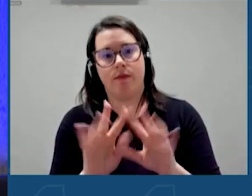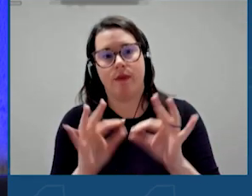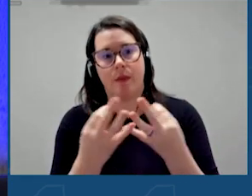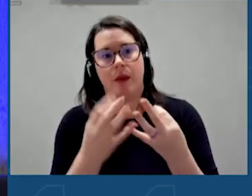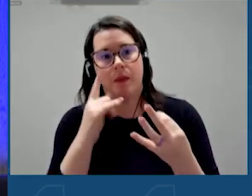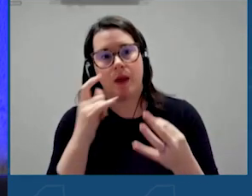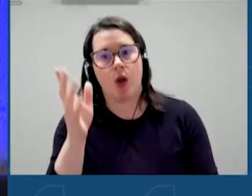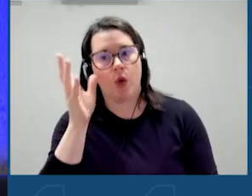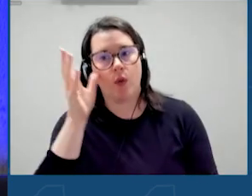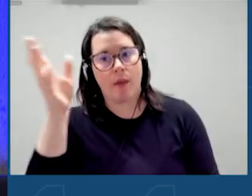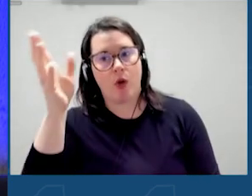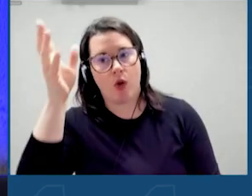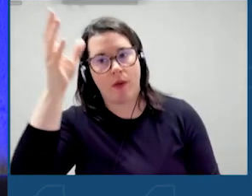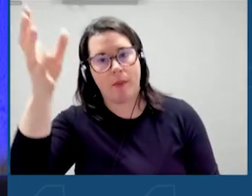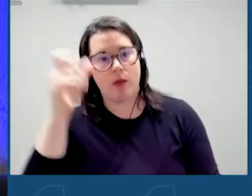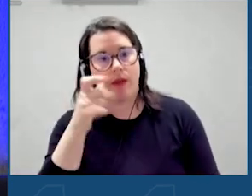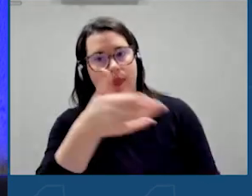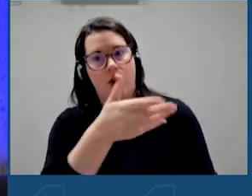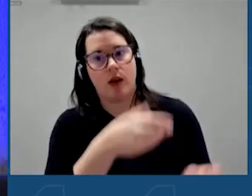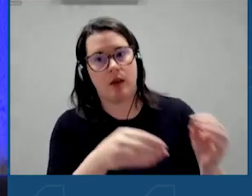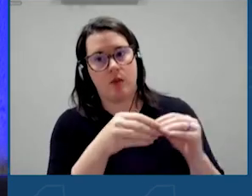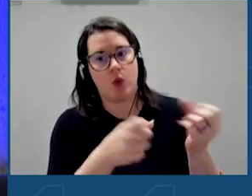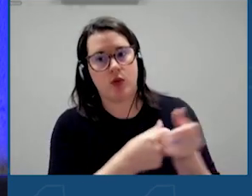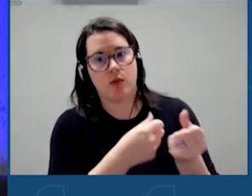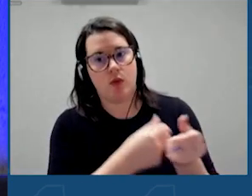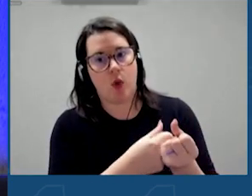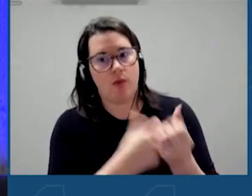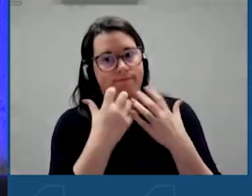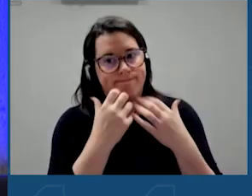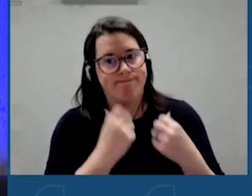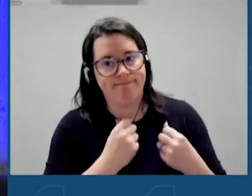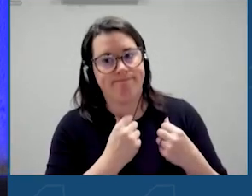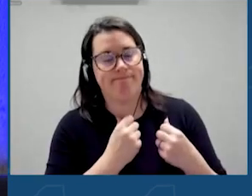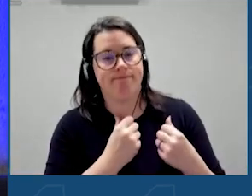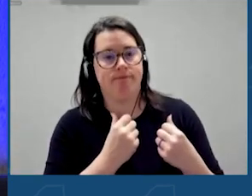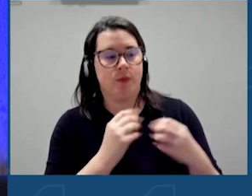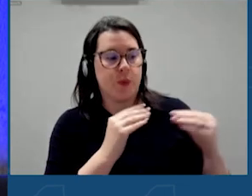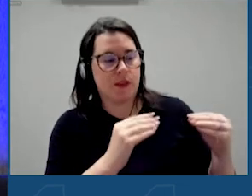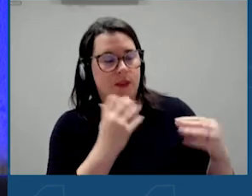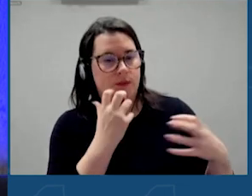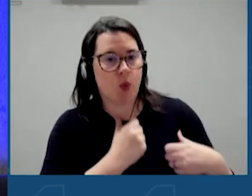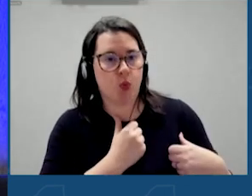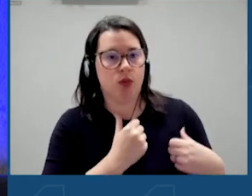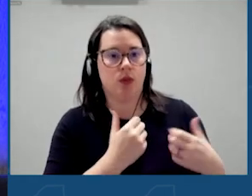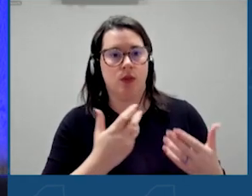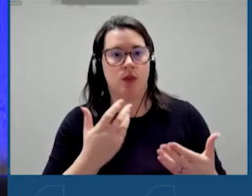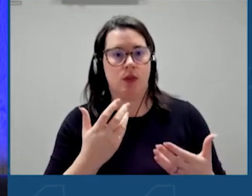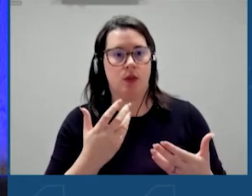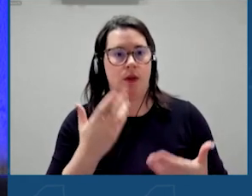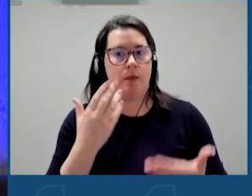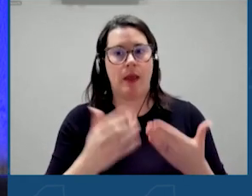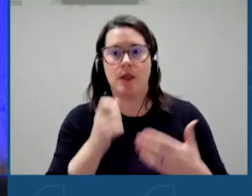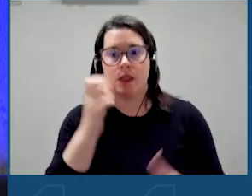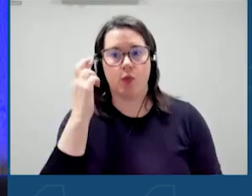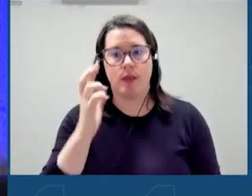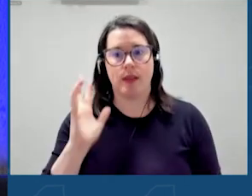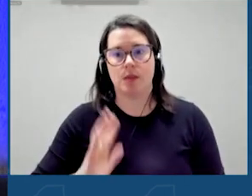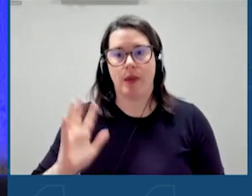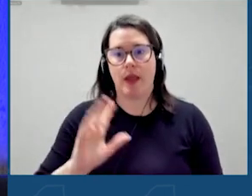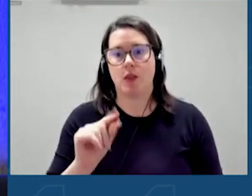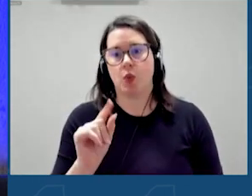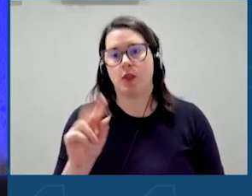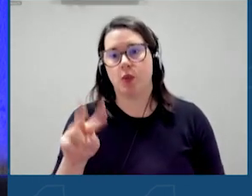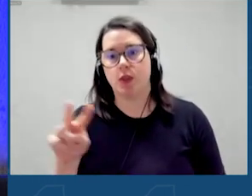or the grandpa to impart values. People are going to say, why didn't you wake up back in 2022, 2023 and